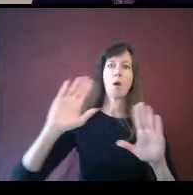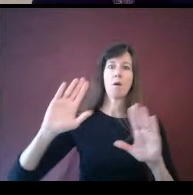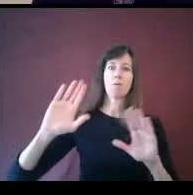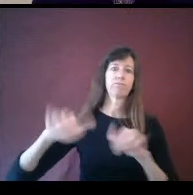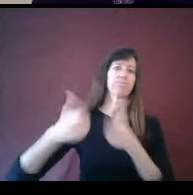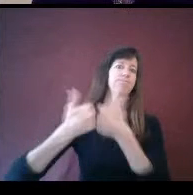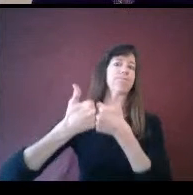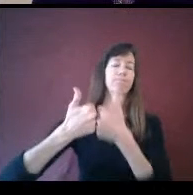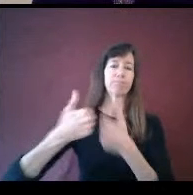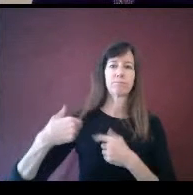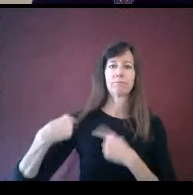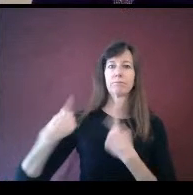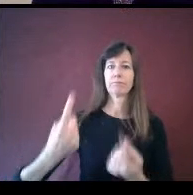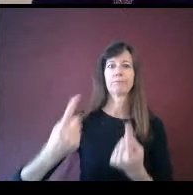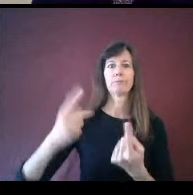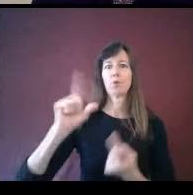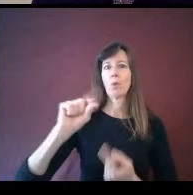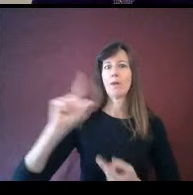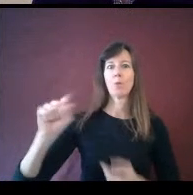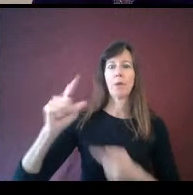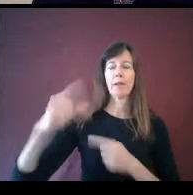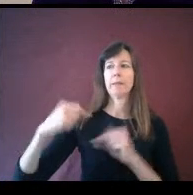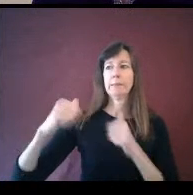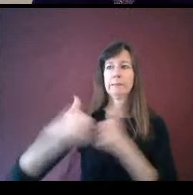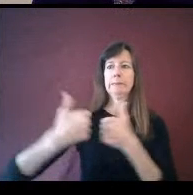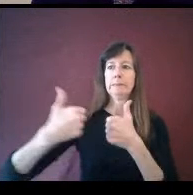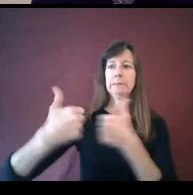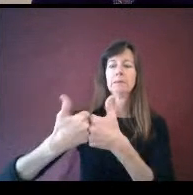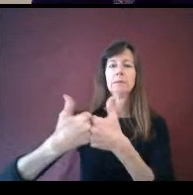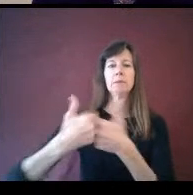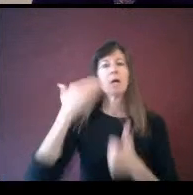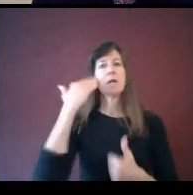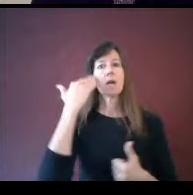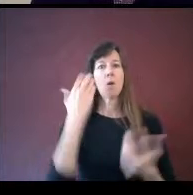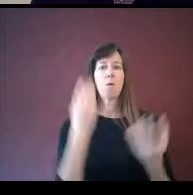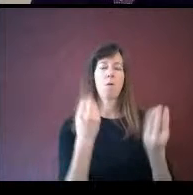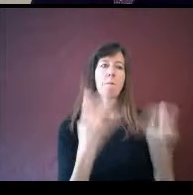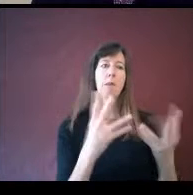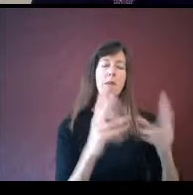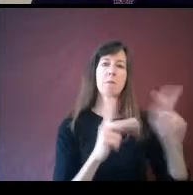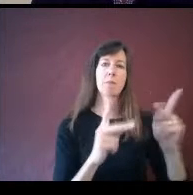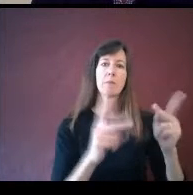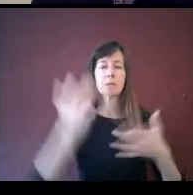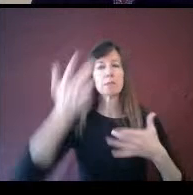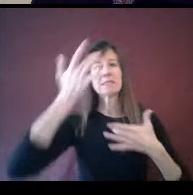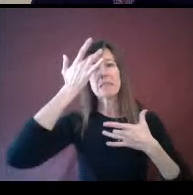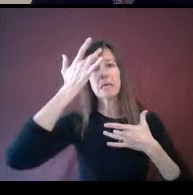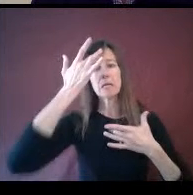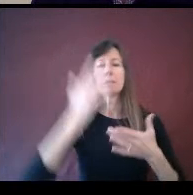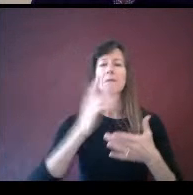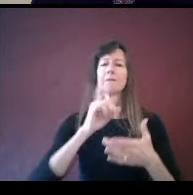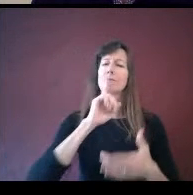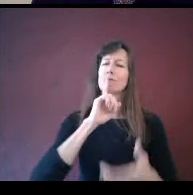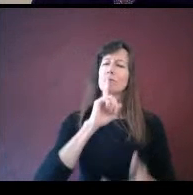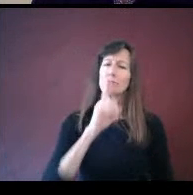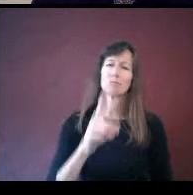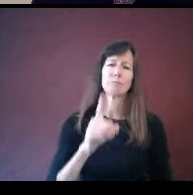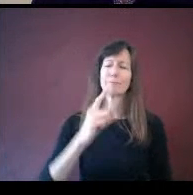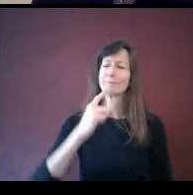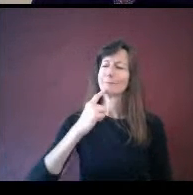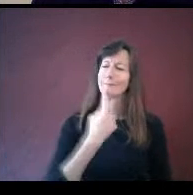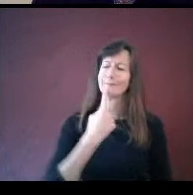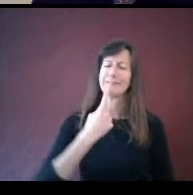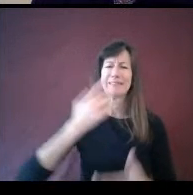now, there are many that are sick and some that are really, really sick. I say this with that in mind,